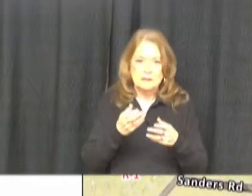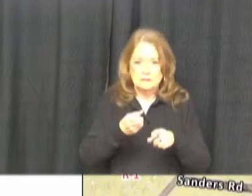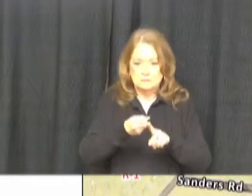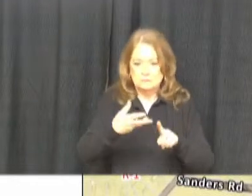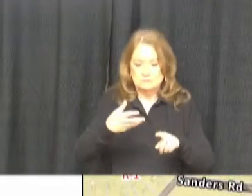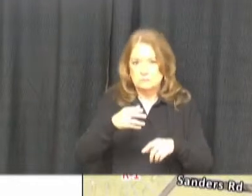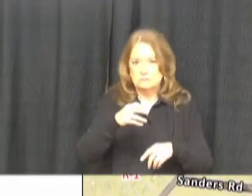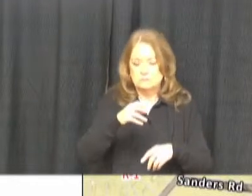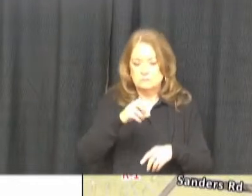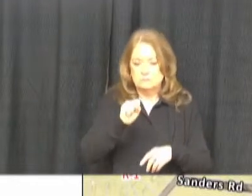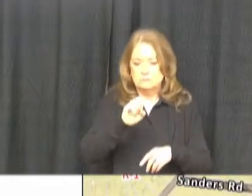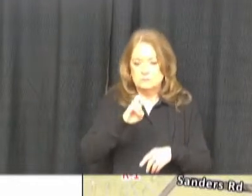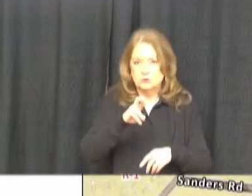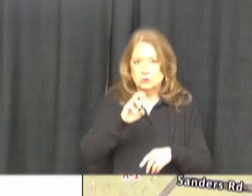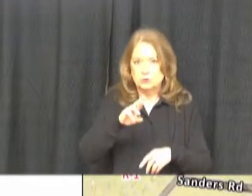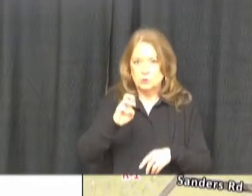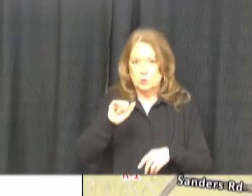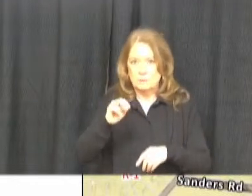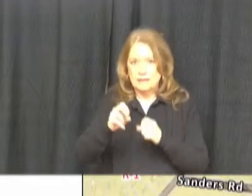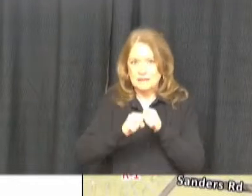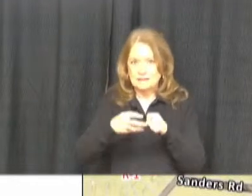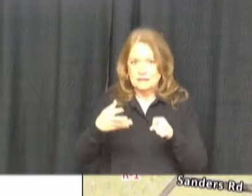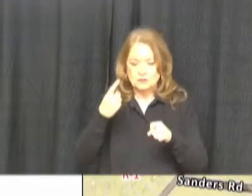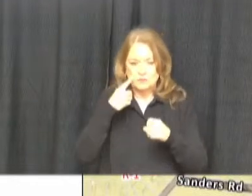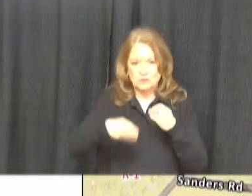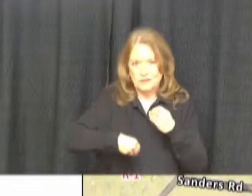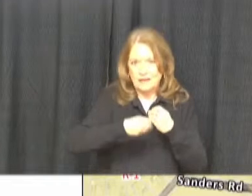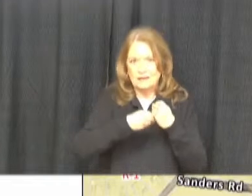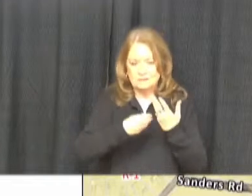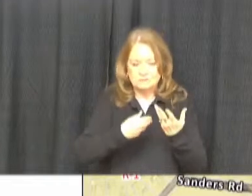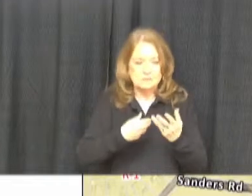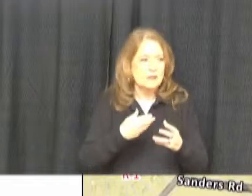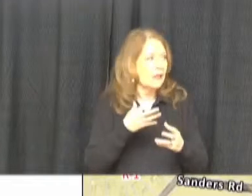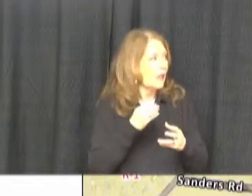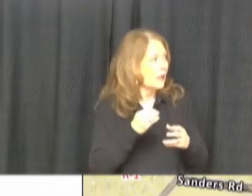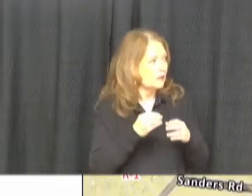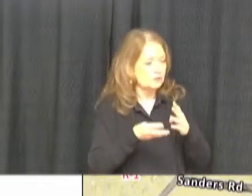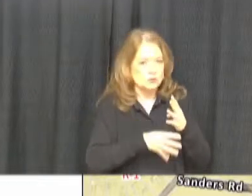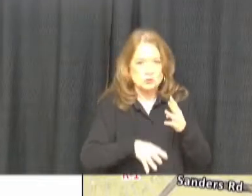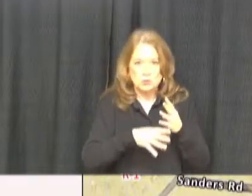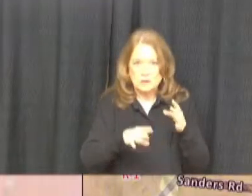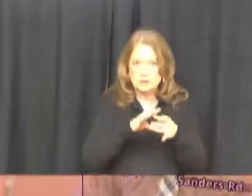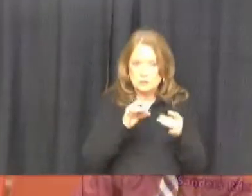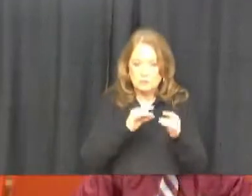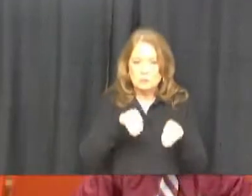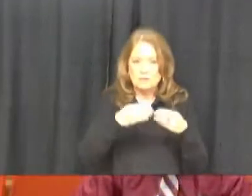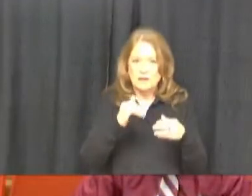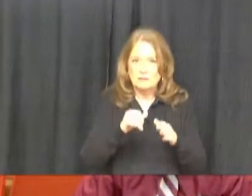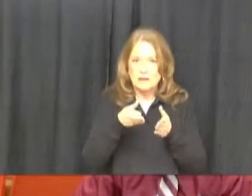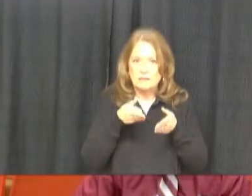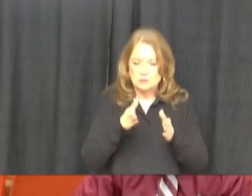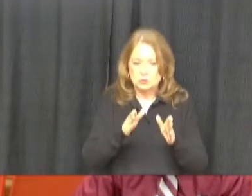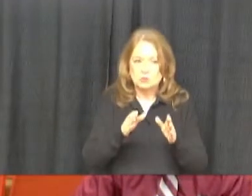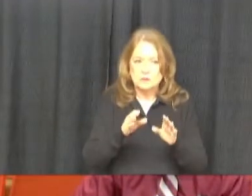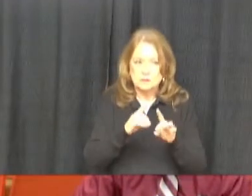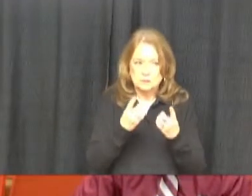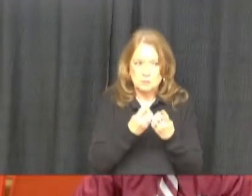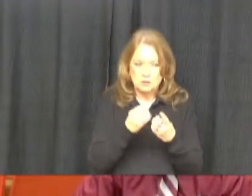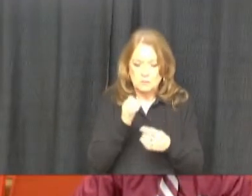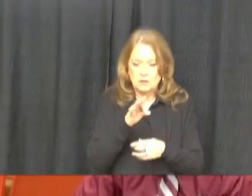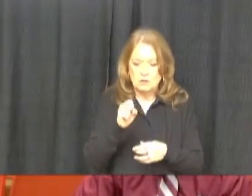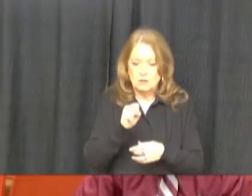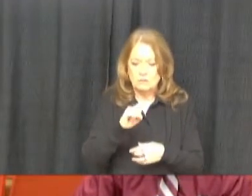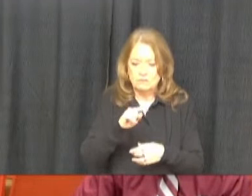be necessary for the added density. Drainage comments were provided by the street department. Off-site